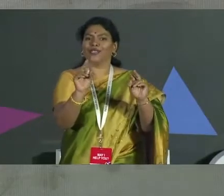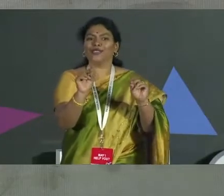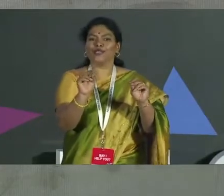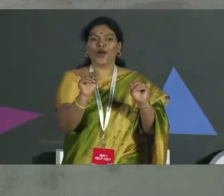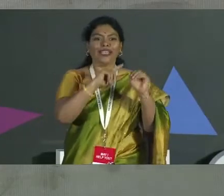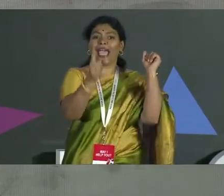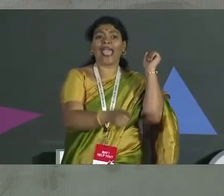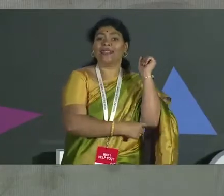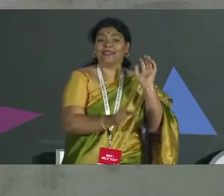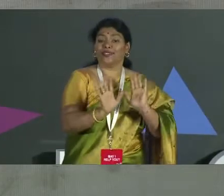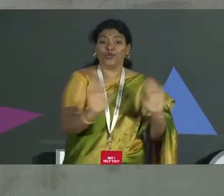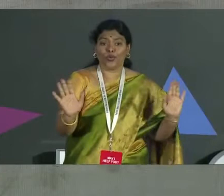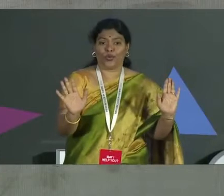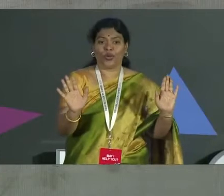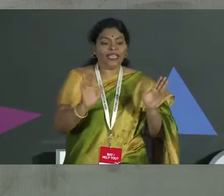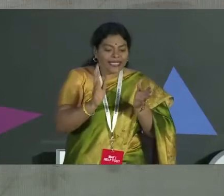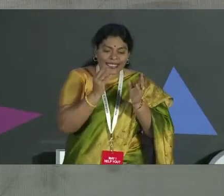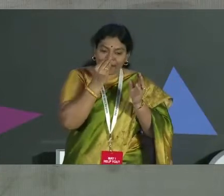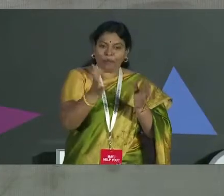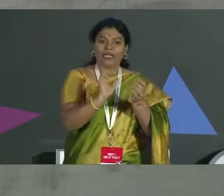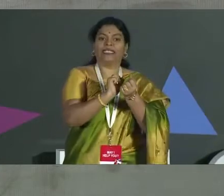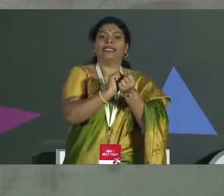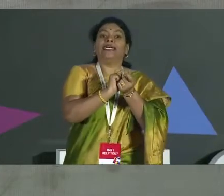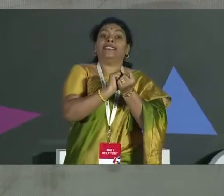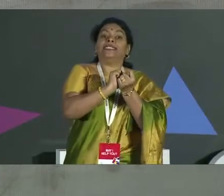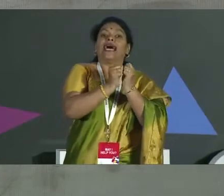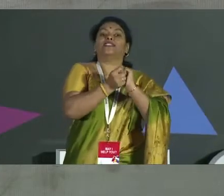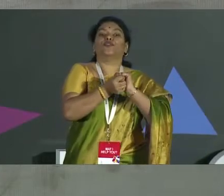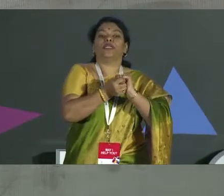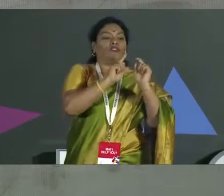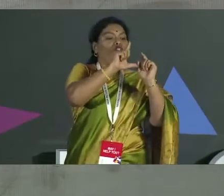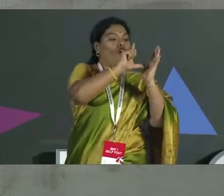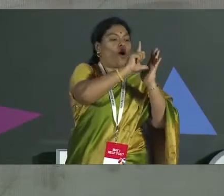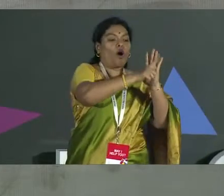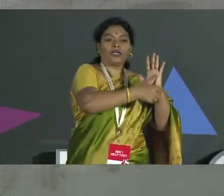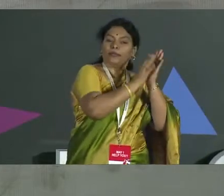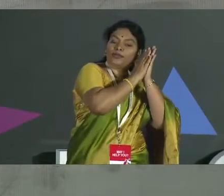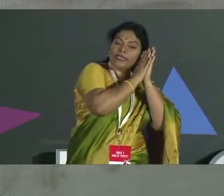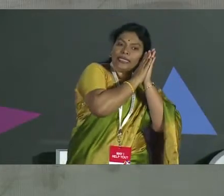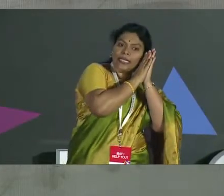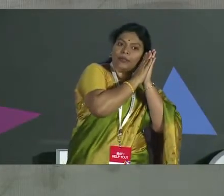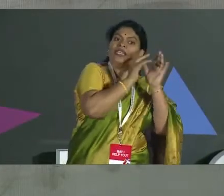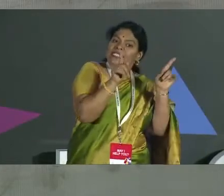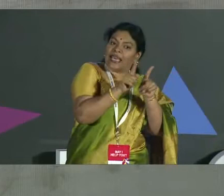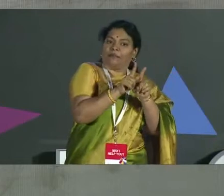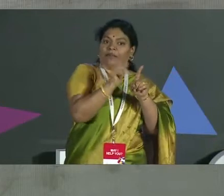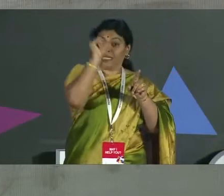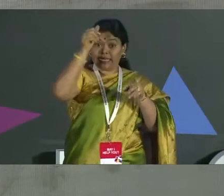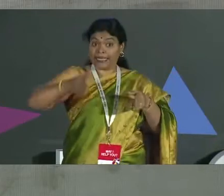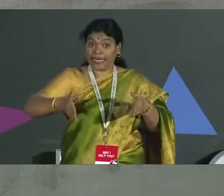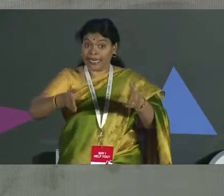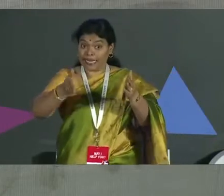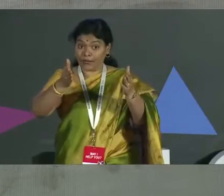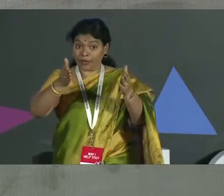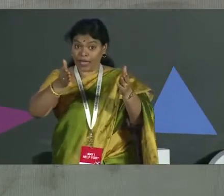It's not the end of anything. It's just a transformation. It's like a long sleep. And this is not just the ancient Indian way. This is the